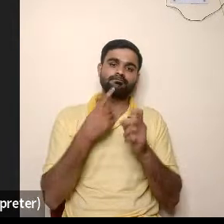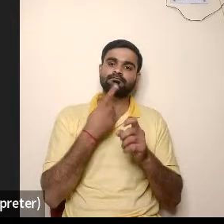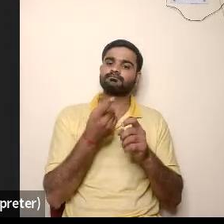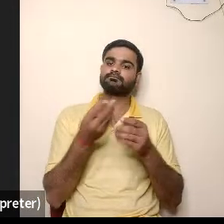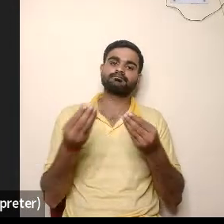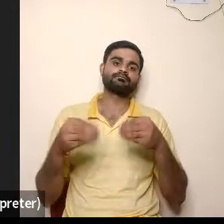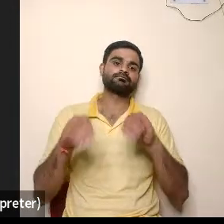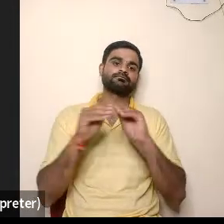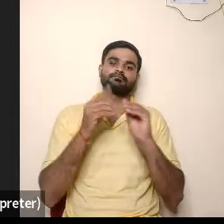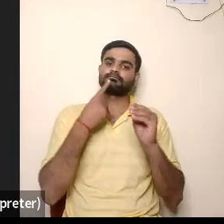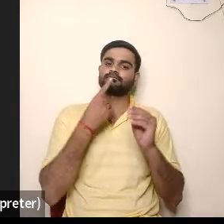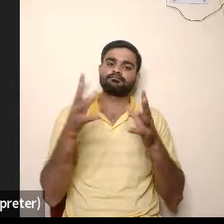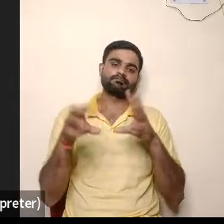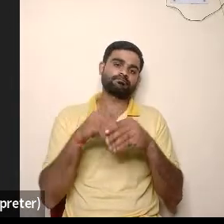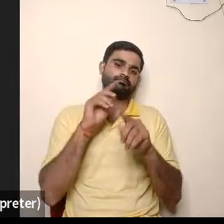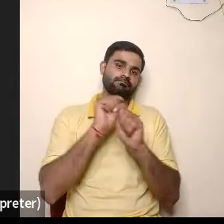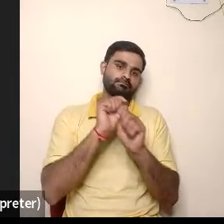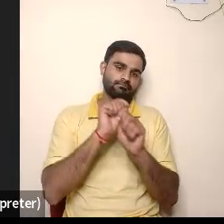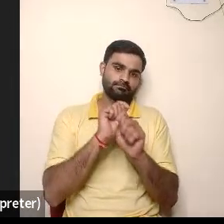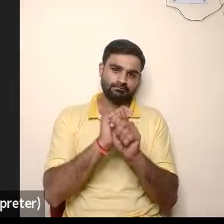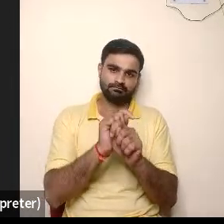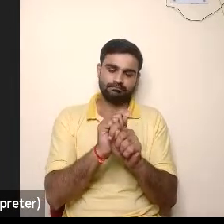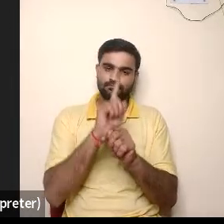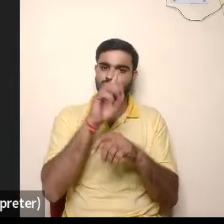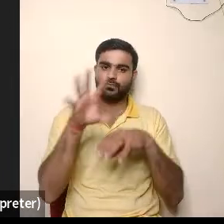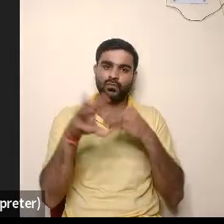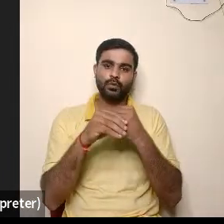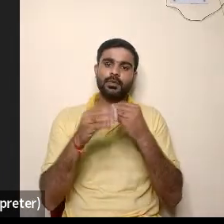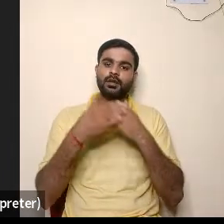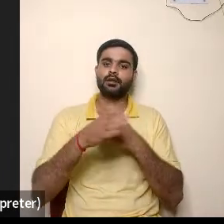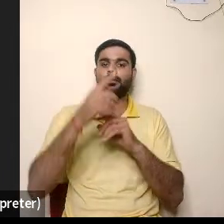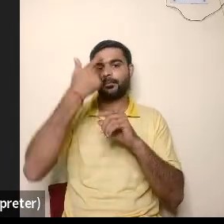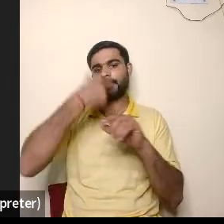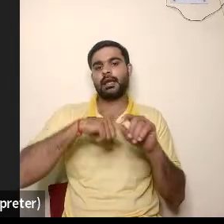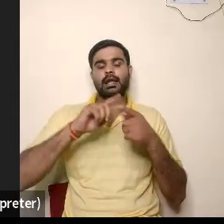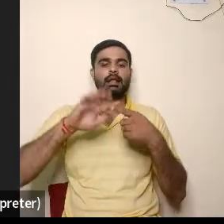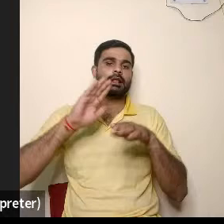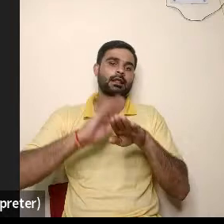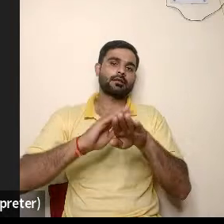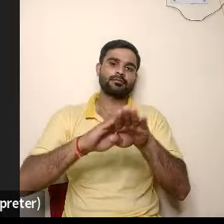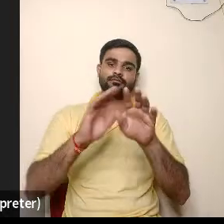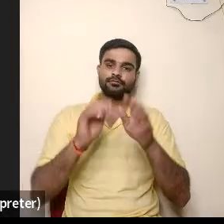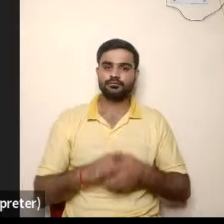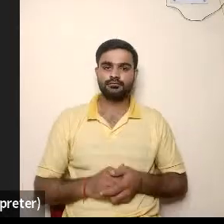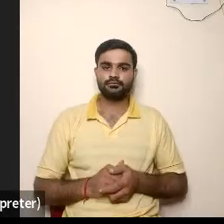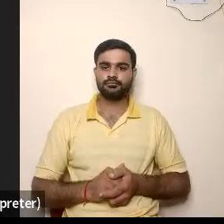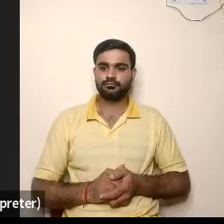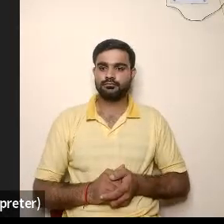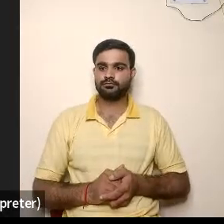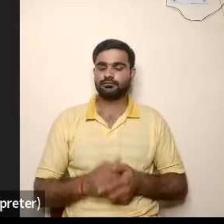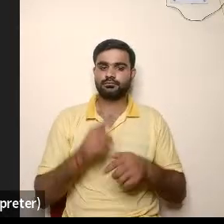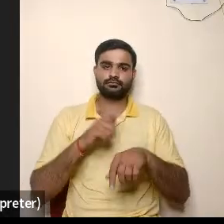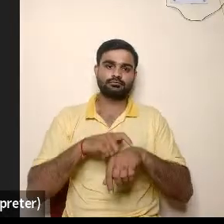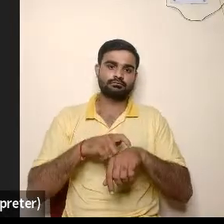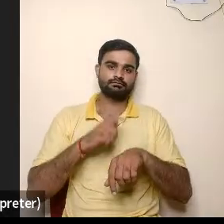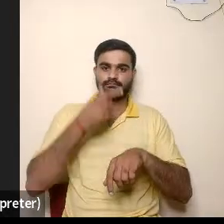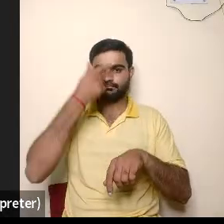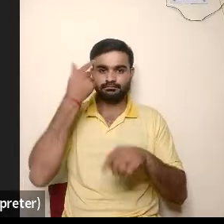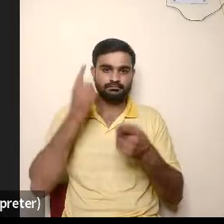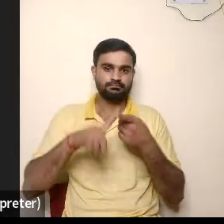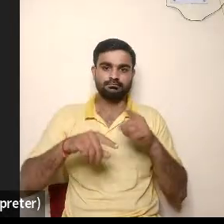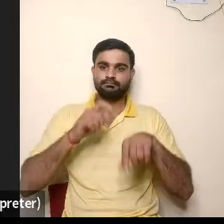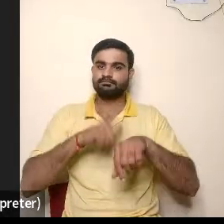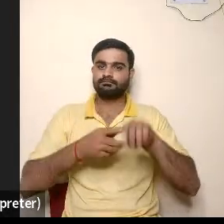that I would like to work on, and that's one takeaway that I personally extracted from this. We are unfortunately out